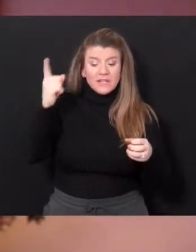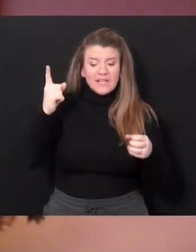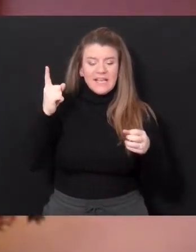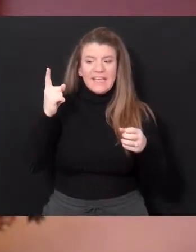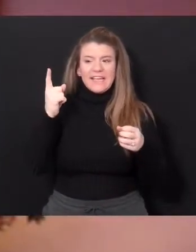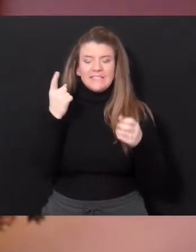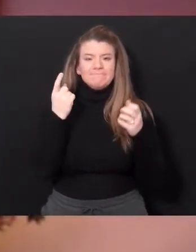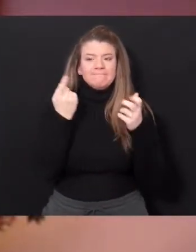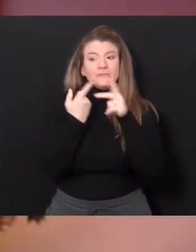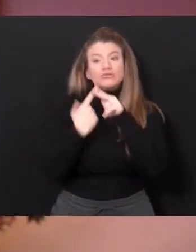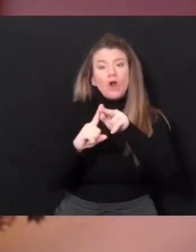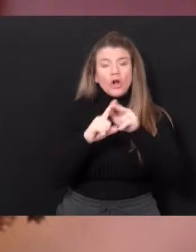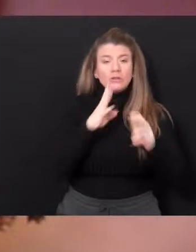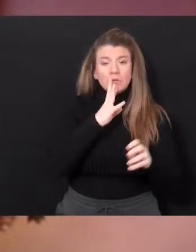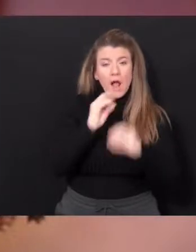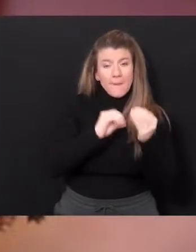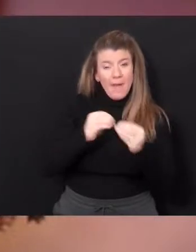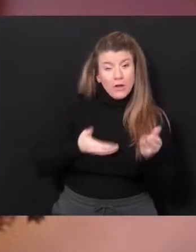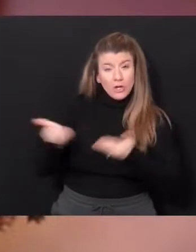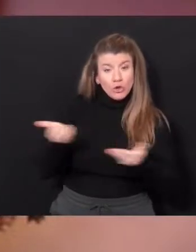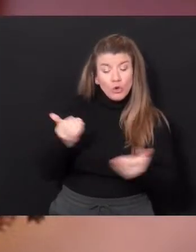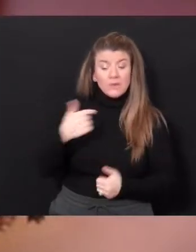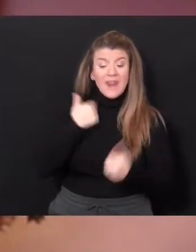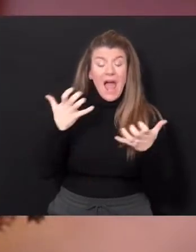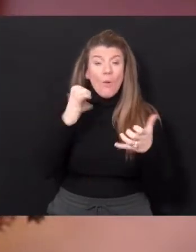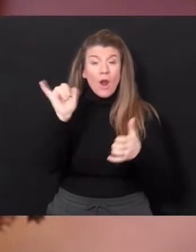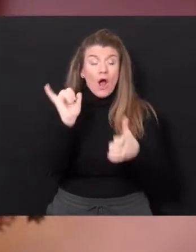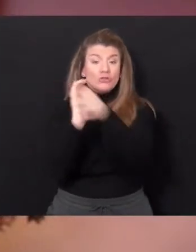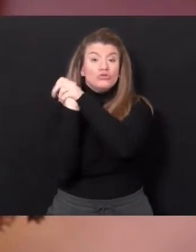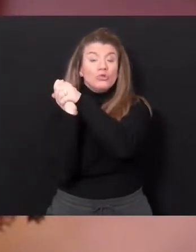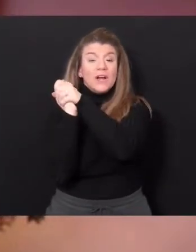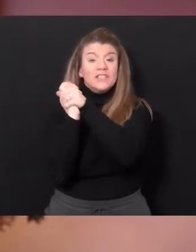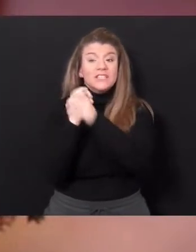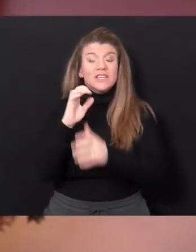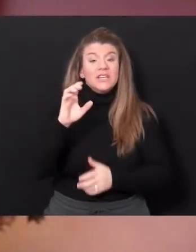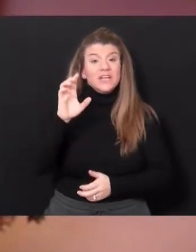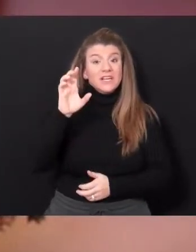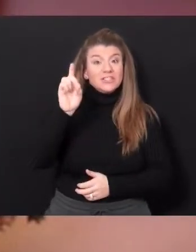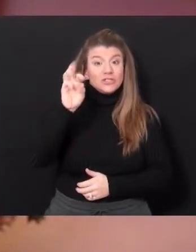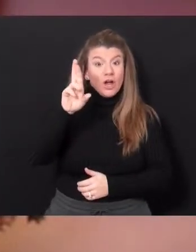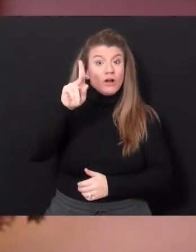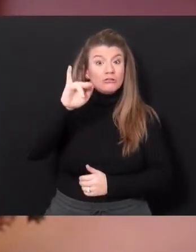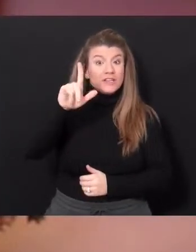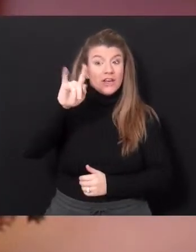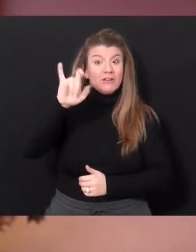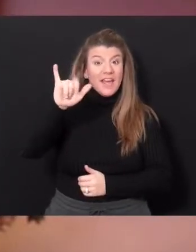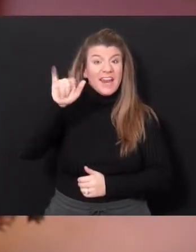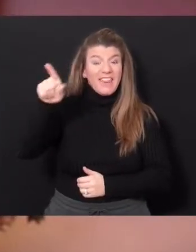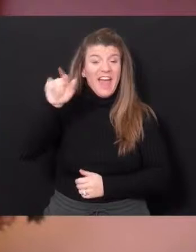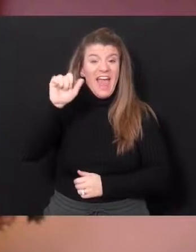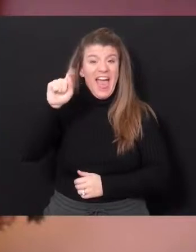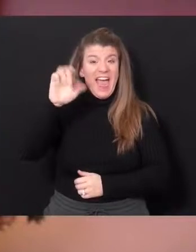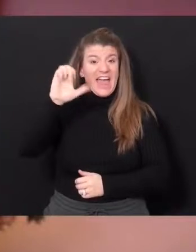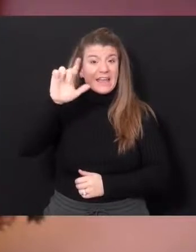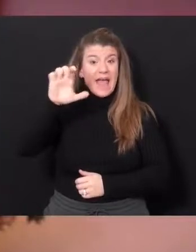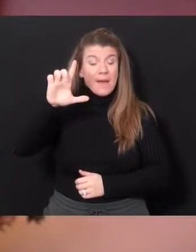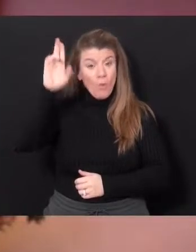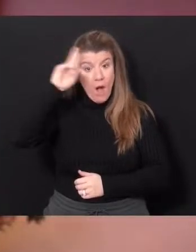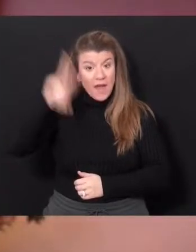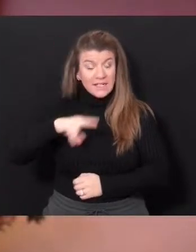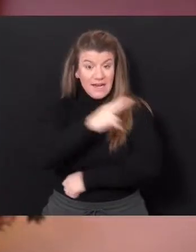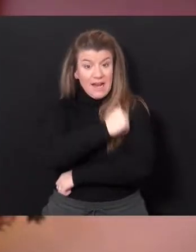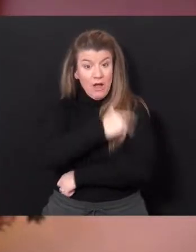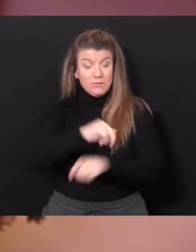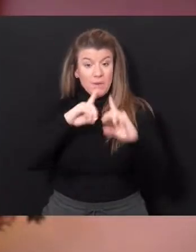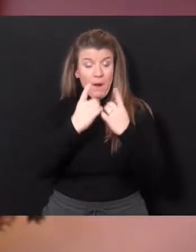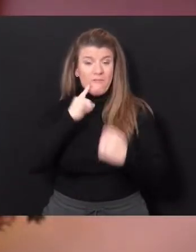started to introduce, and I also want to congratulate Dr. Kilkenny at the Cabell Huntington Health Department